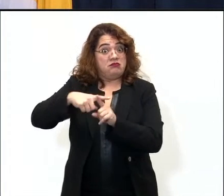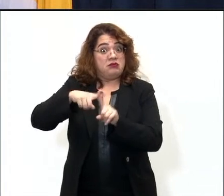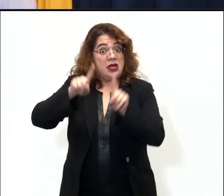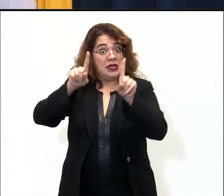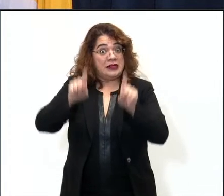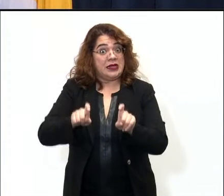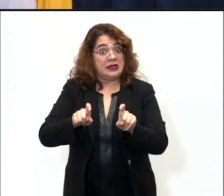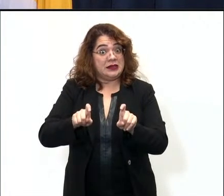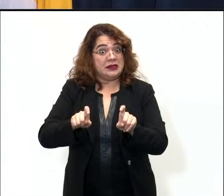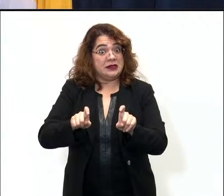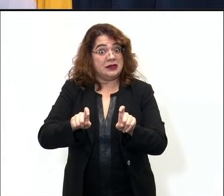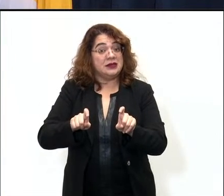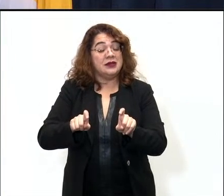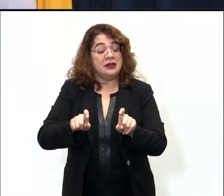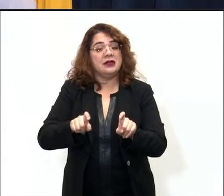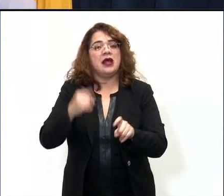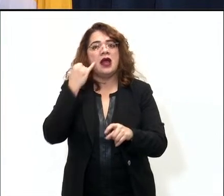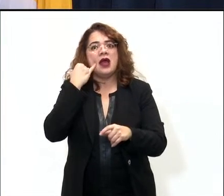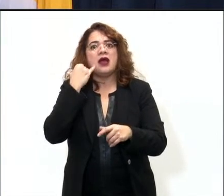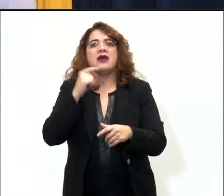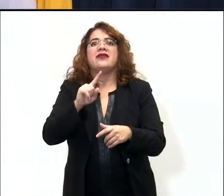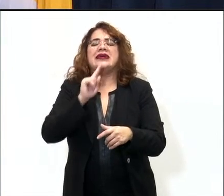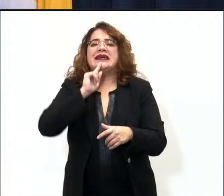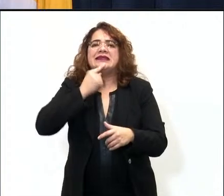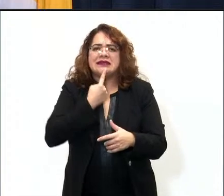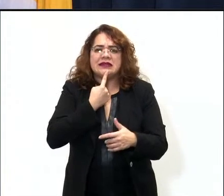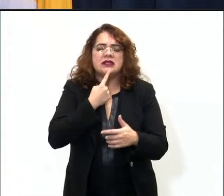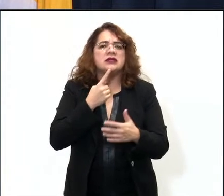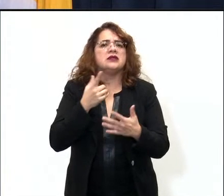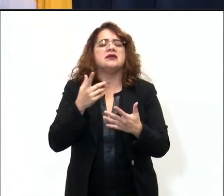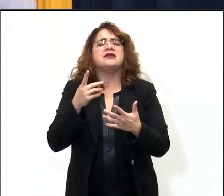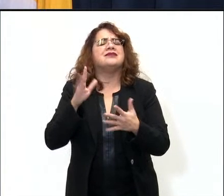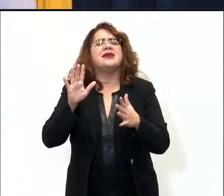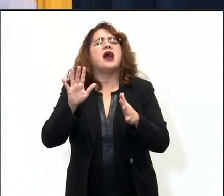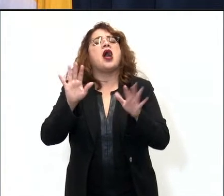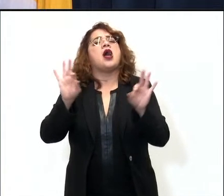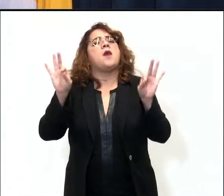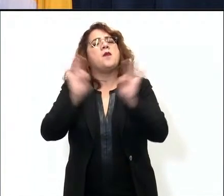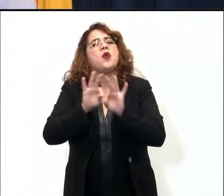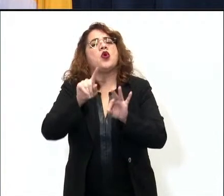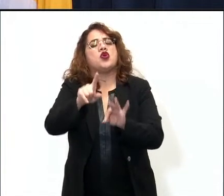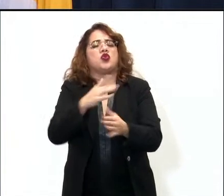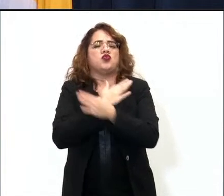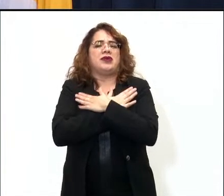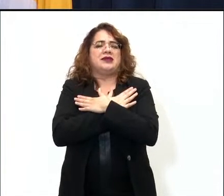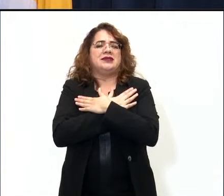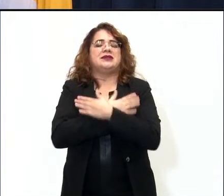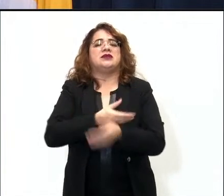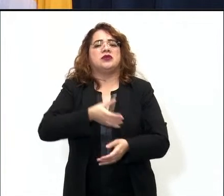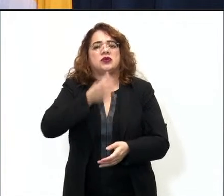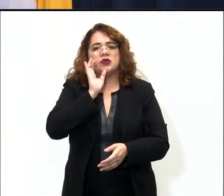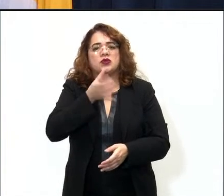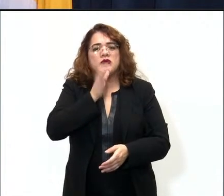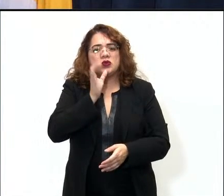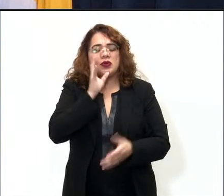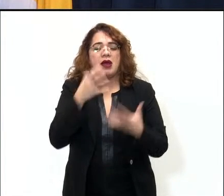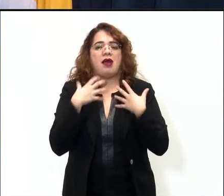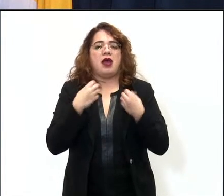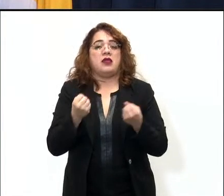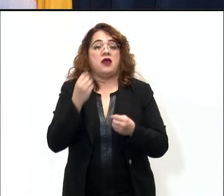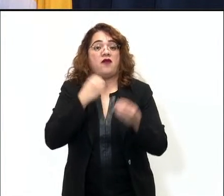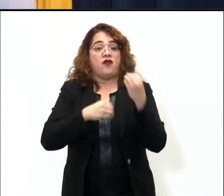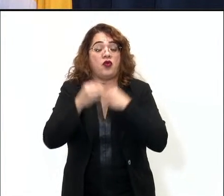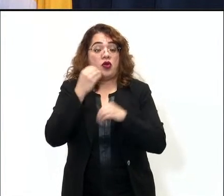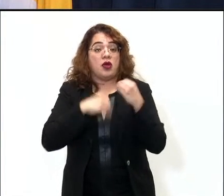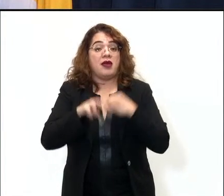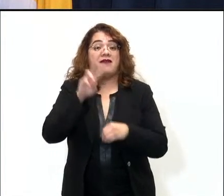and regardless of severity, that you get plenty of rest, you drink a lot of fluids, You eat healthy foods. You may consider